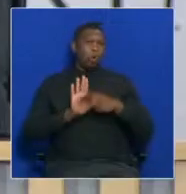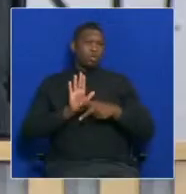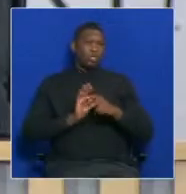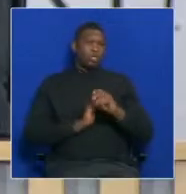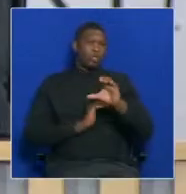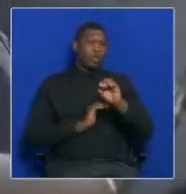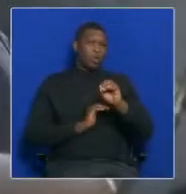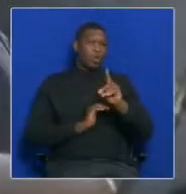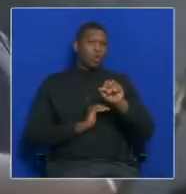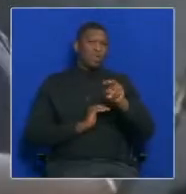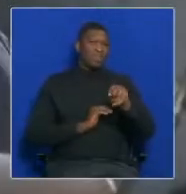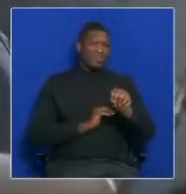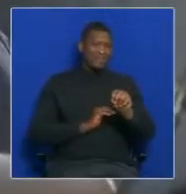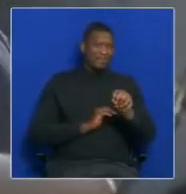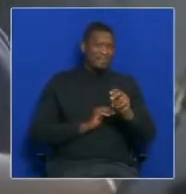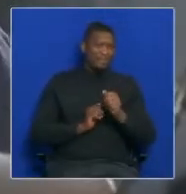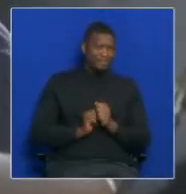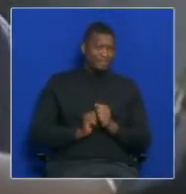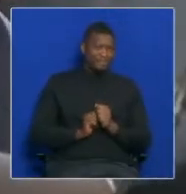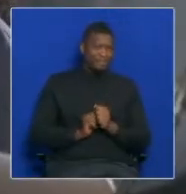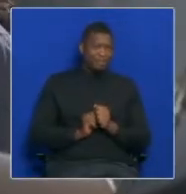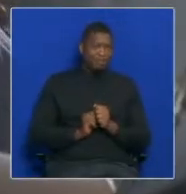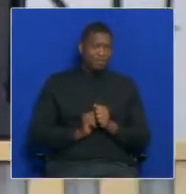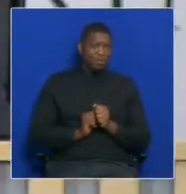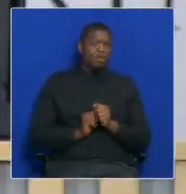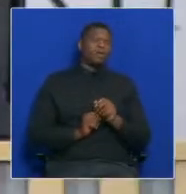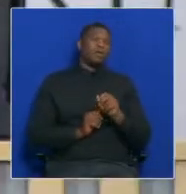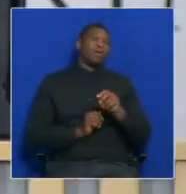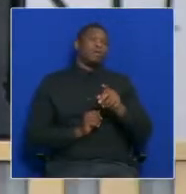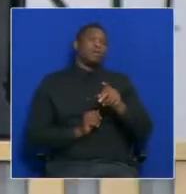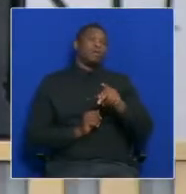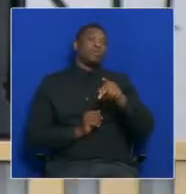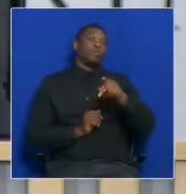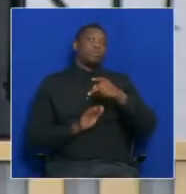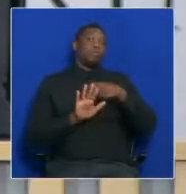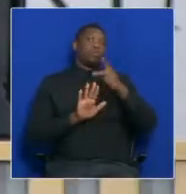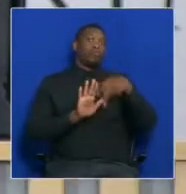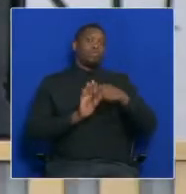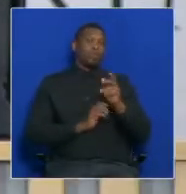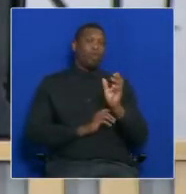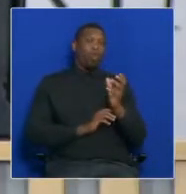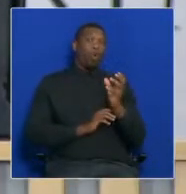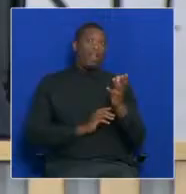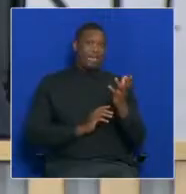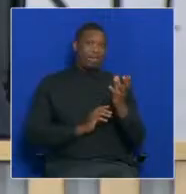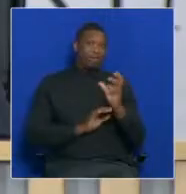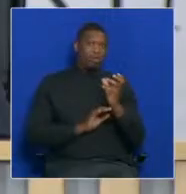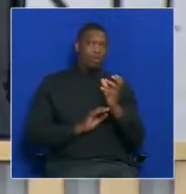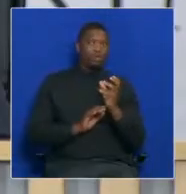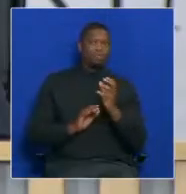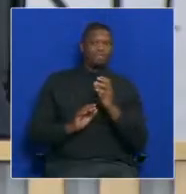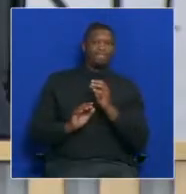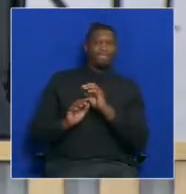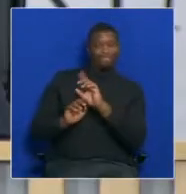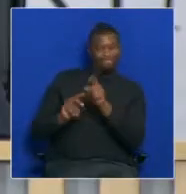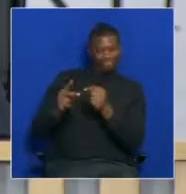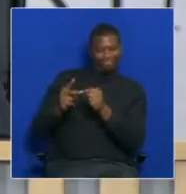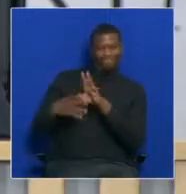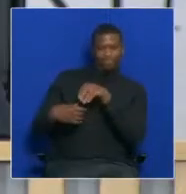My apologies, Project? Project Golden. Golden. Okay. Yes. So those were the matters that